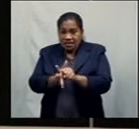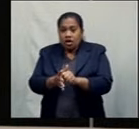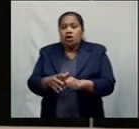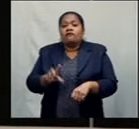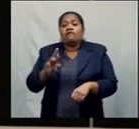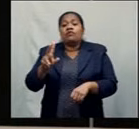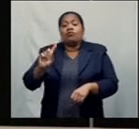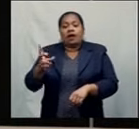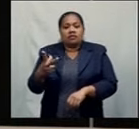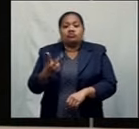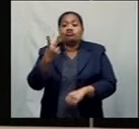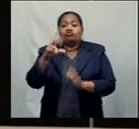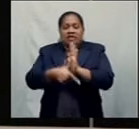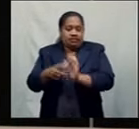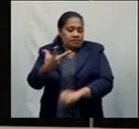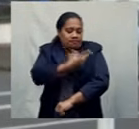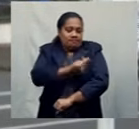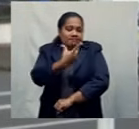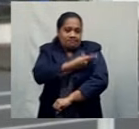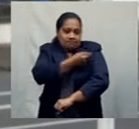jabs. Details with Josiah Nanunga.